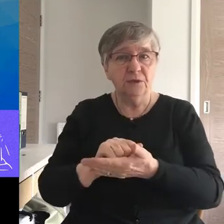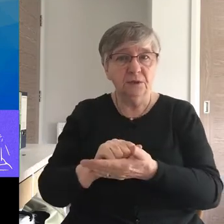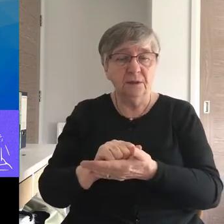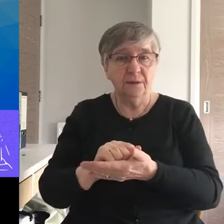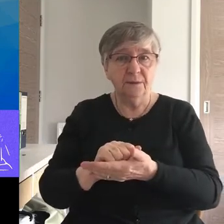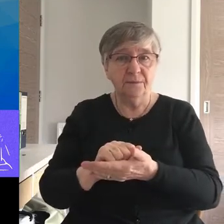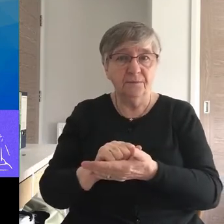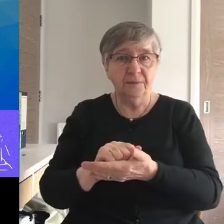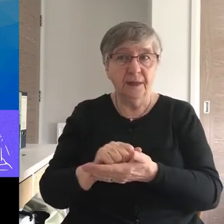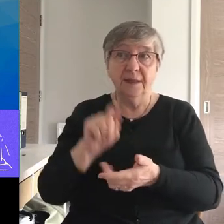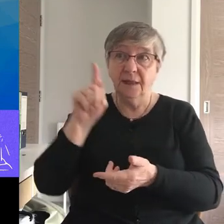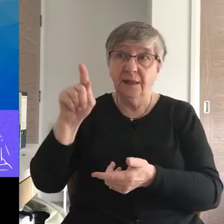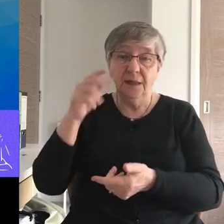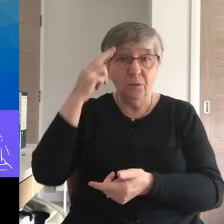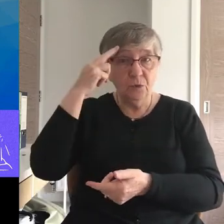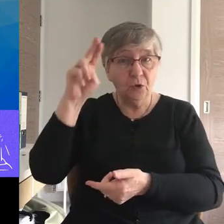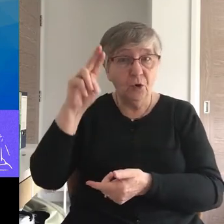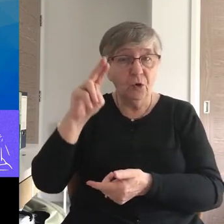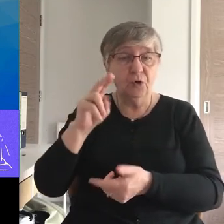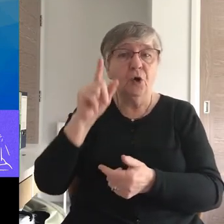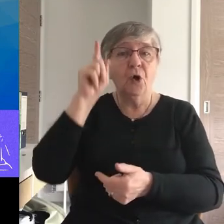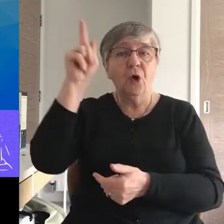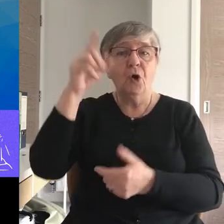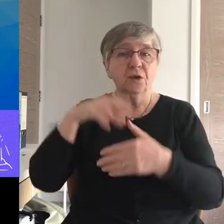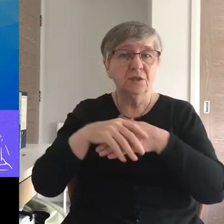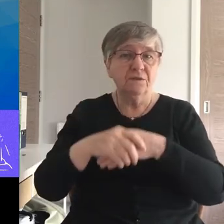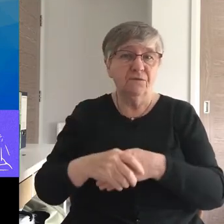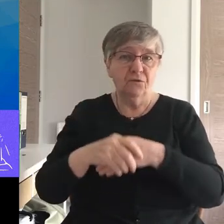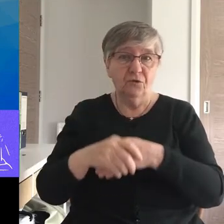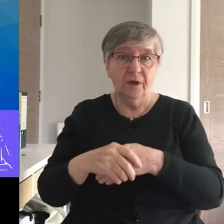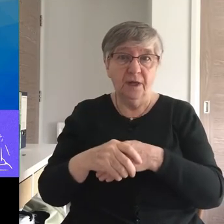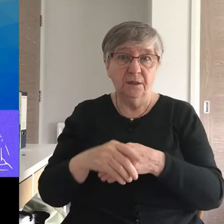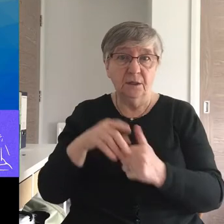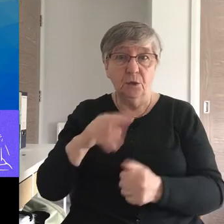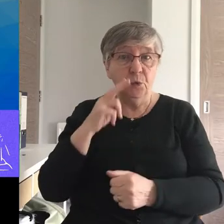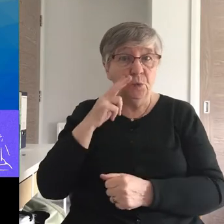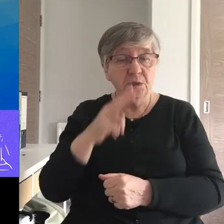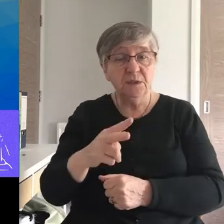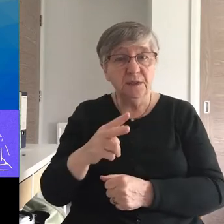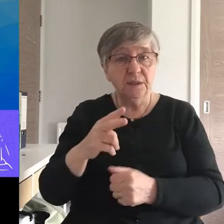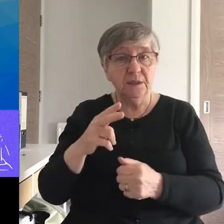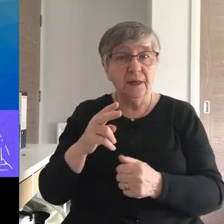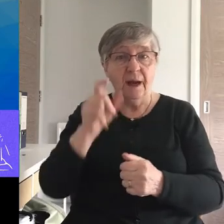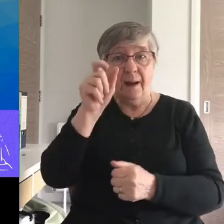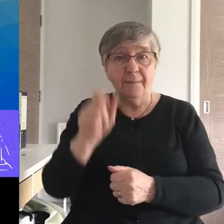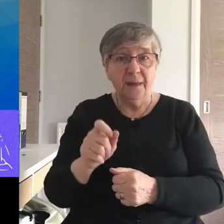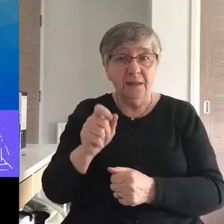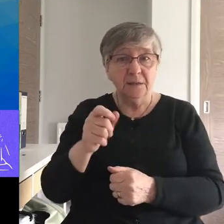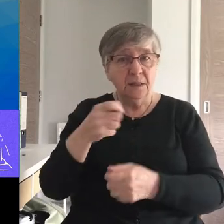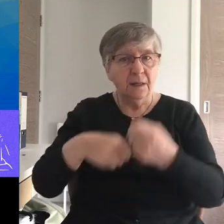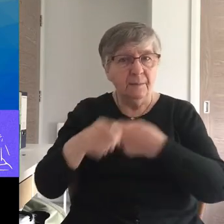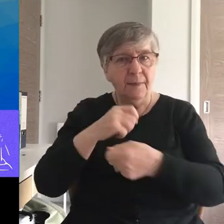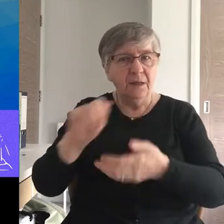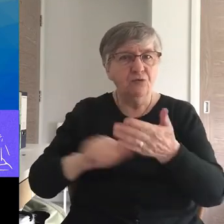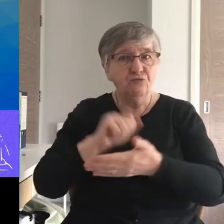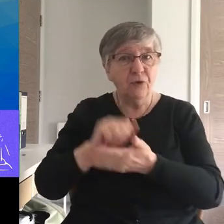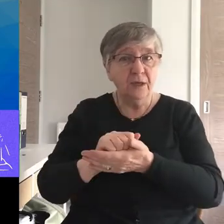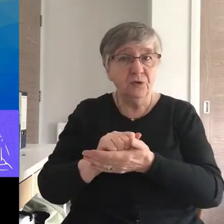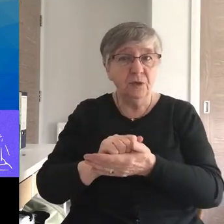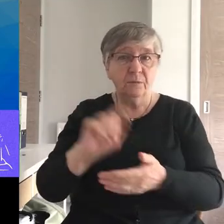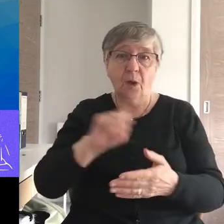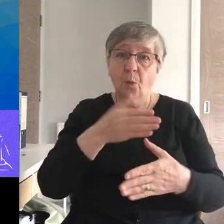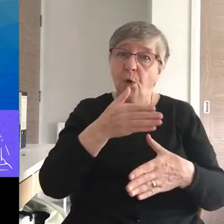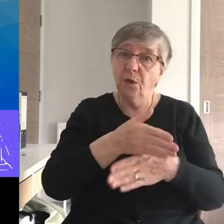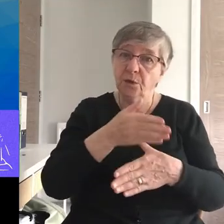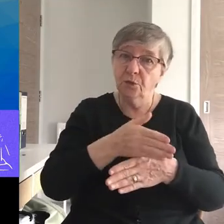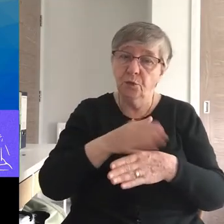righteousness. And he was called God's friend. You see that a person is considered righteous by what they do and